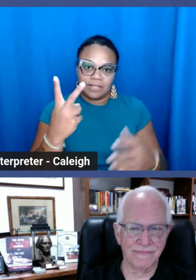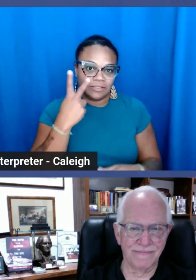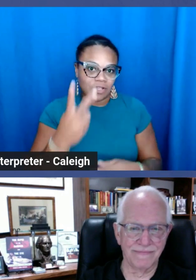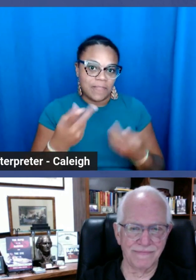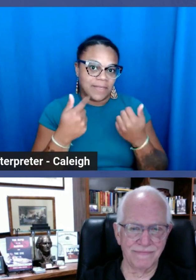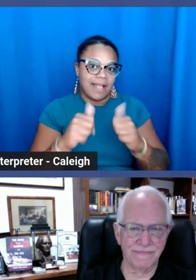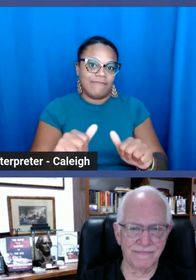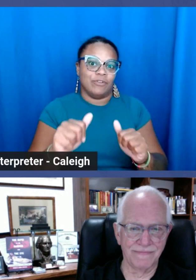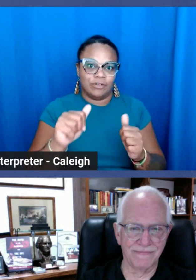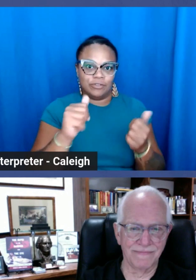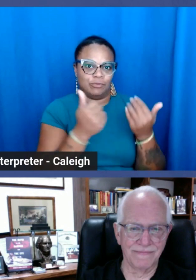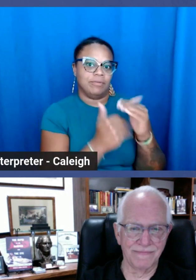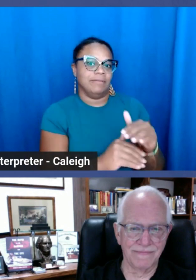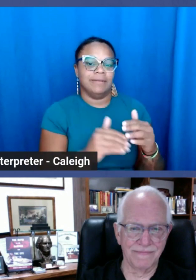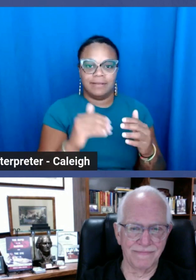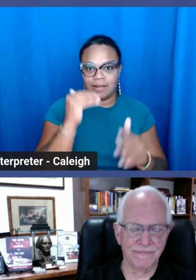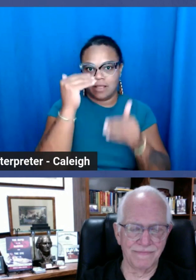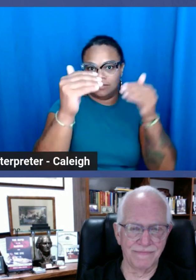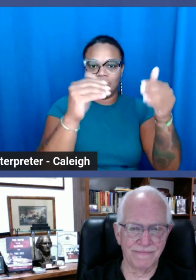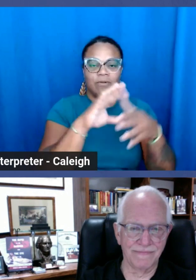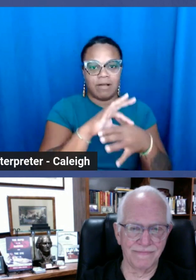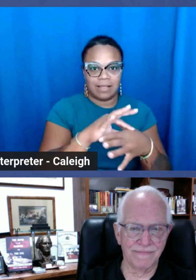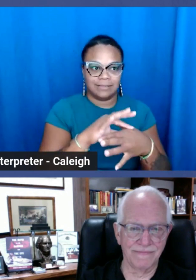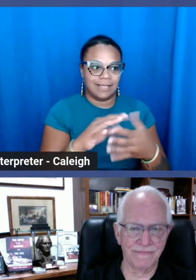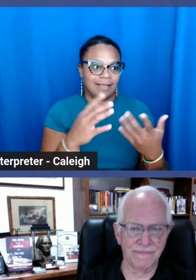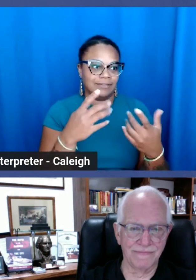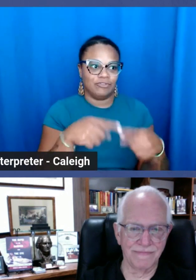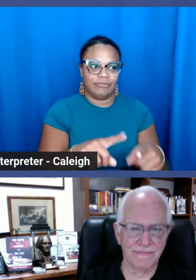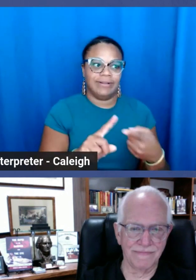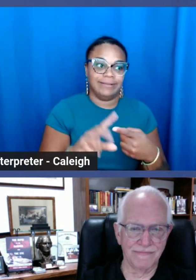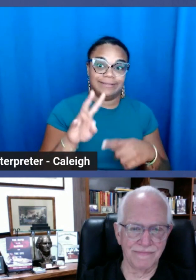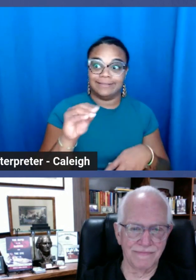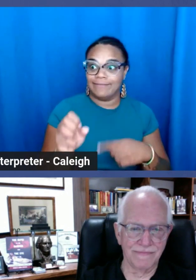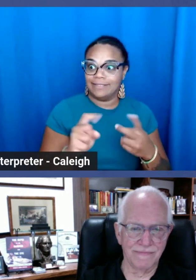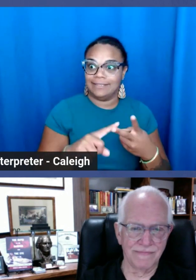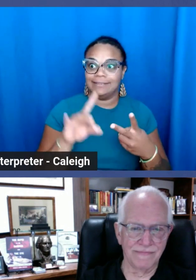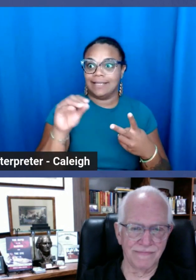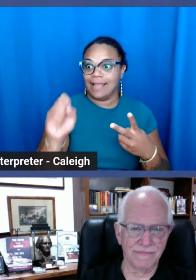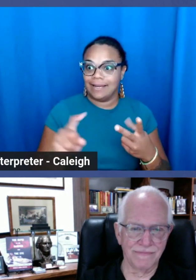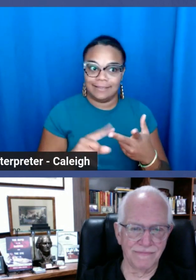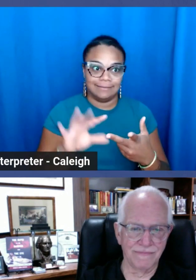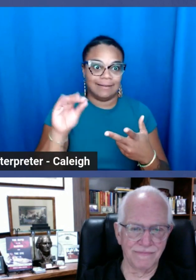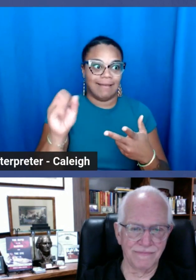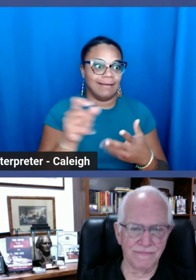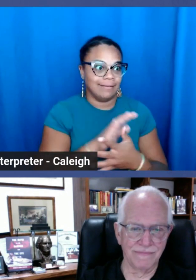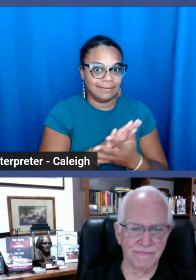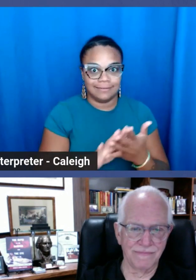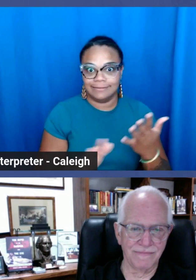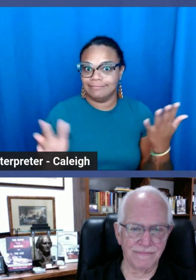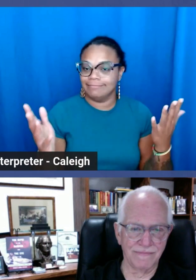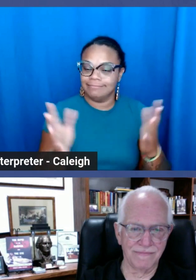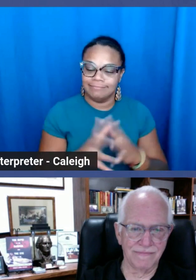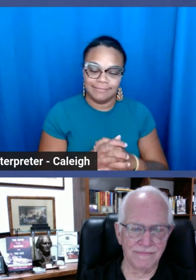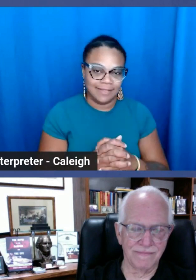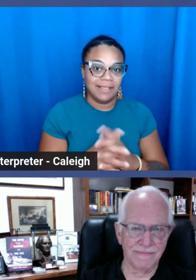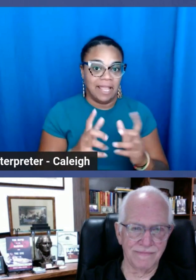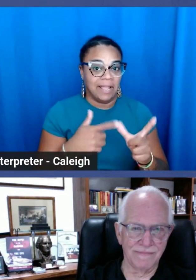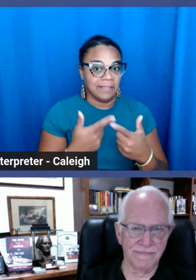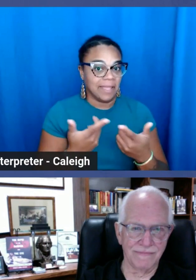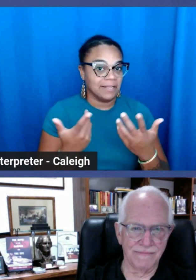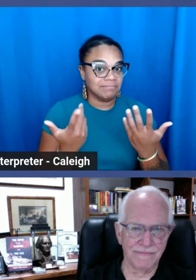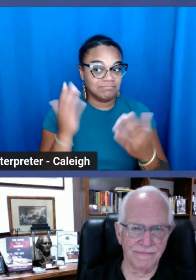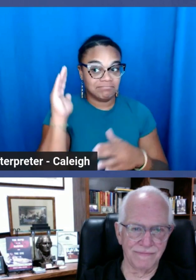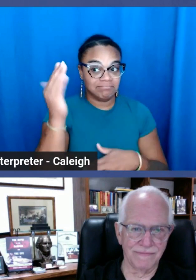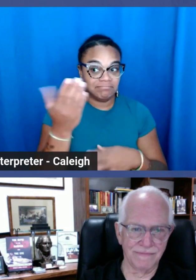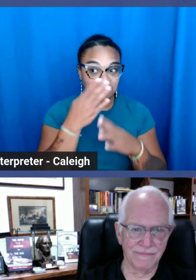adult content in the 70s, 80s, 90s, and for a while things had calmed down a bit,